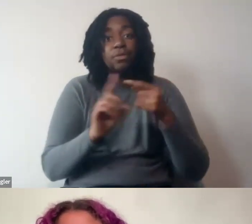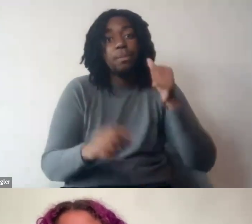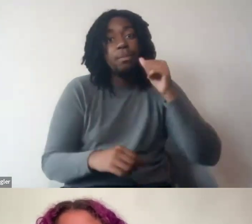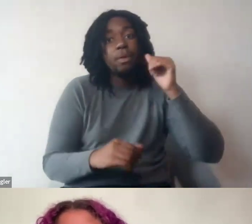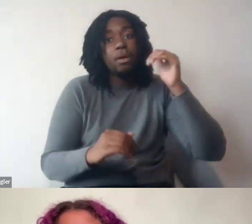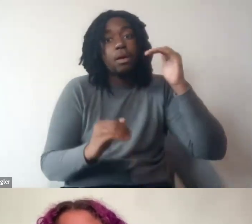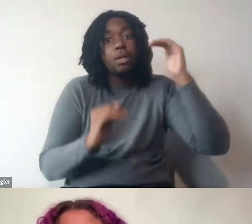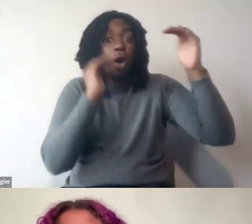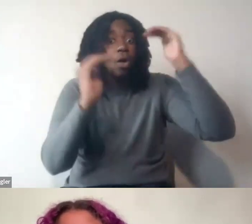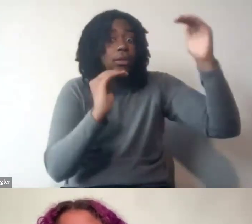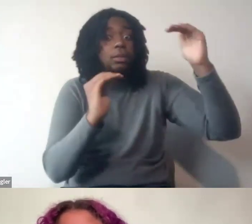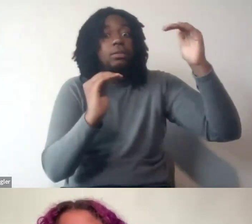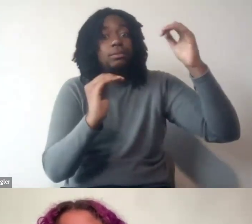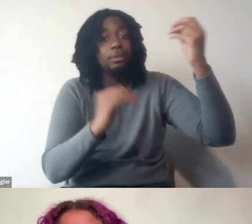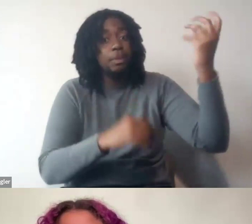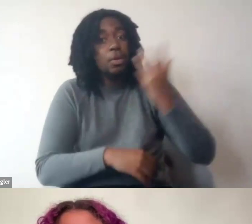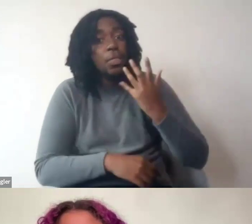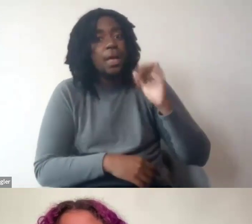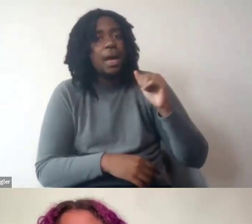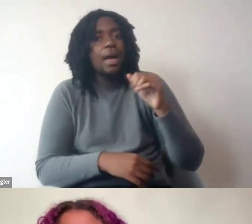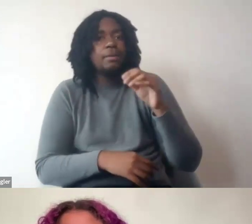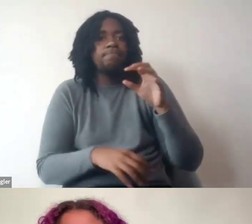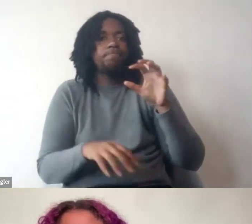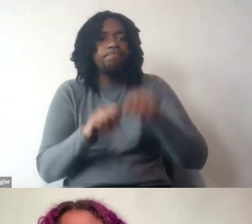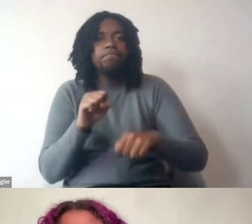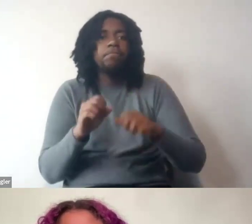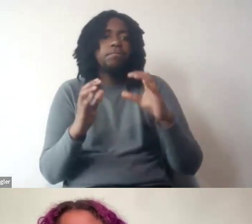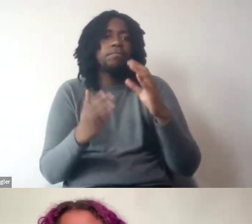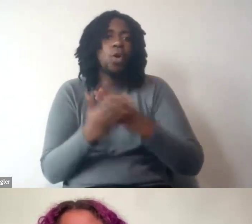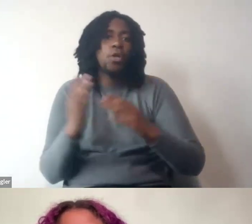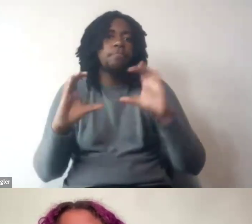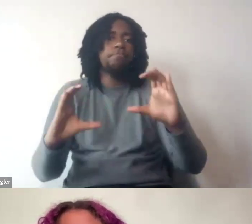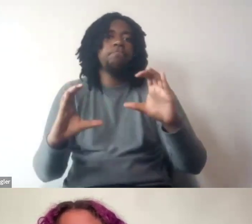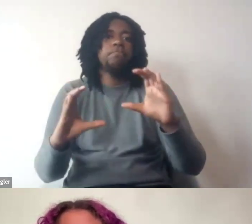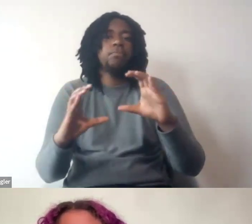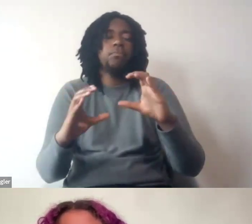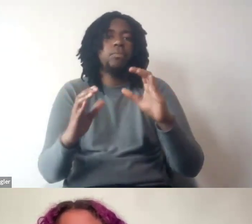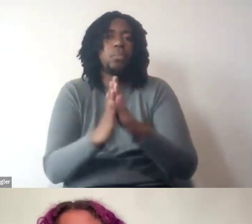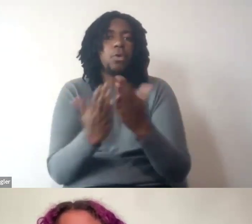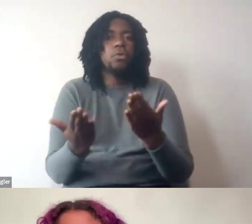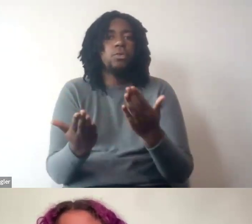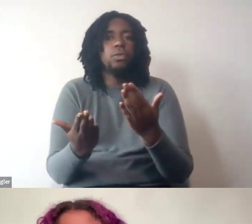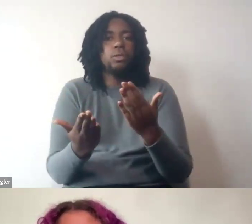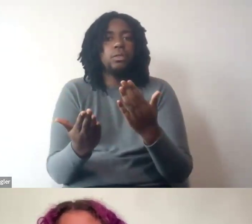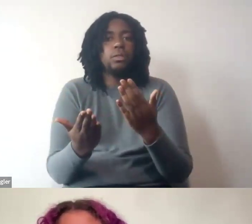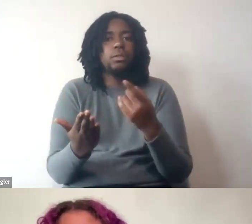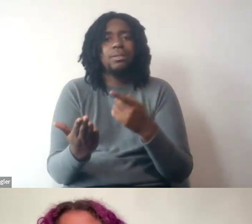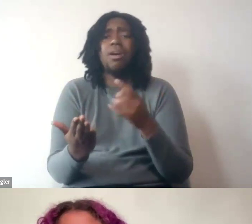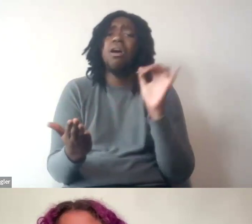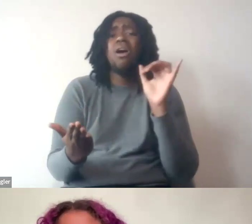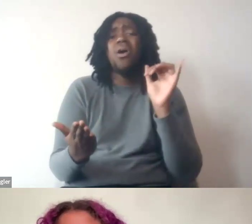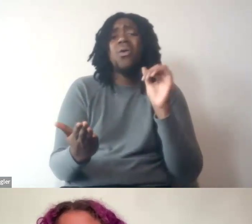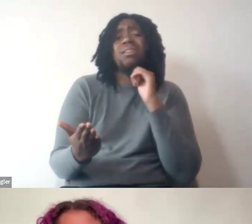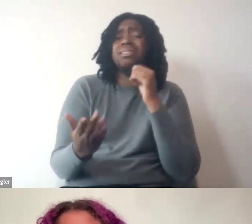that date rape scene, or not even a scene, but that element of the book isn't real. Like those things